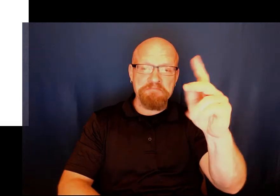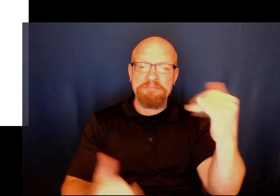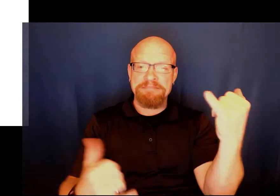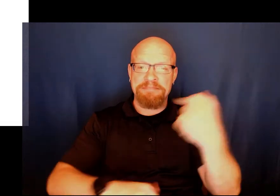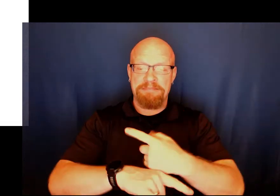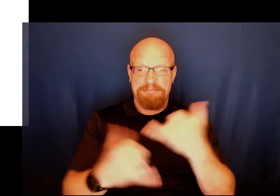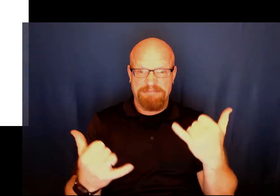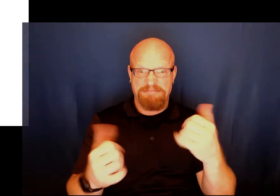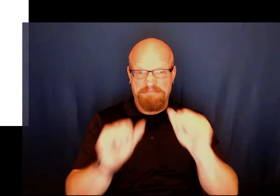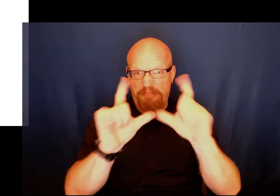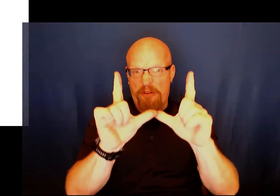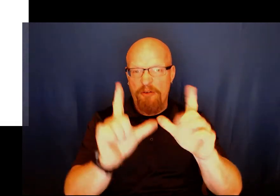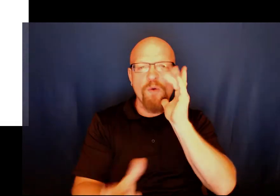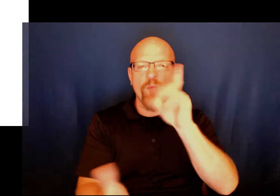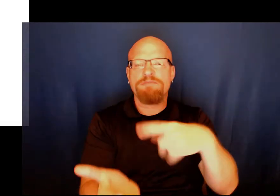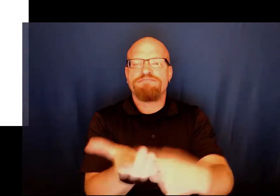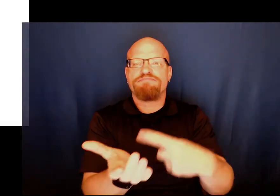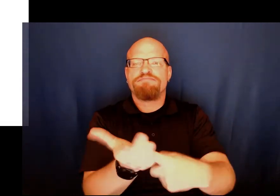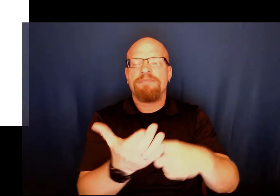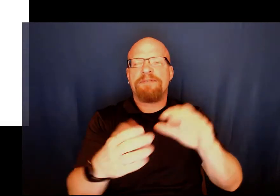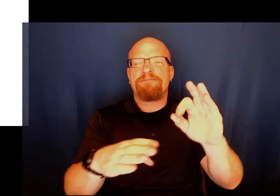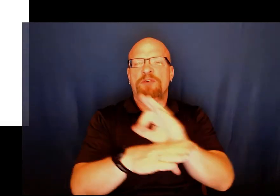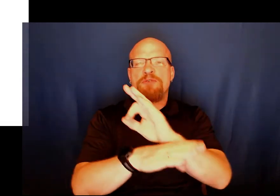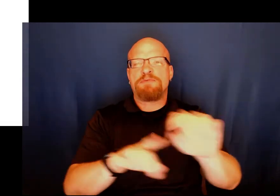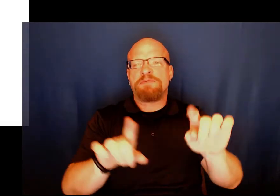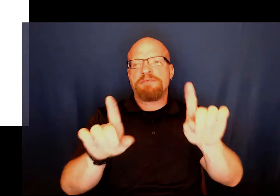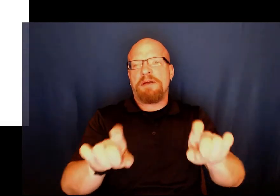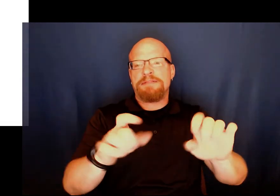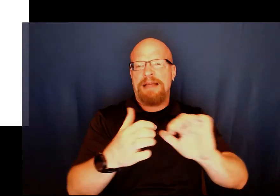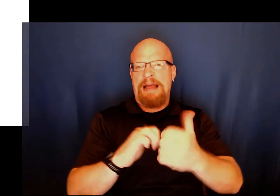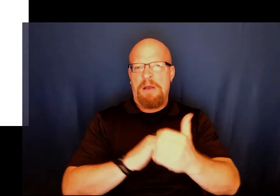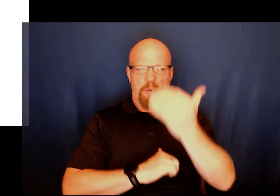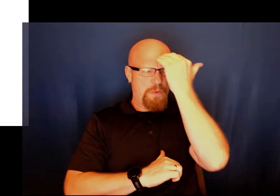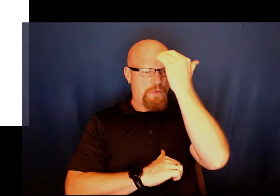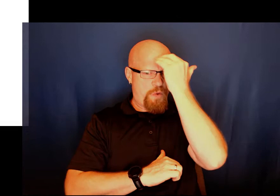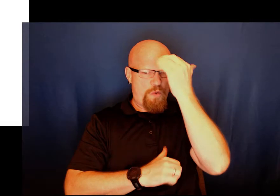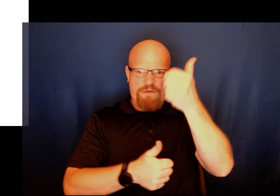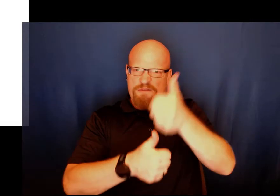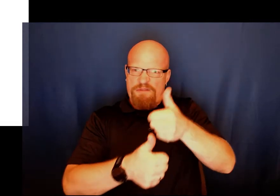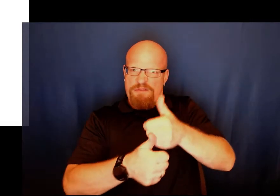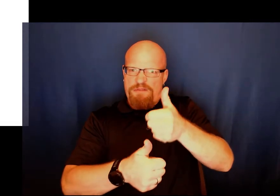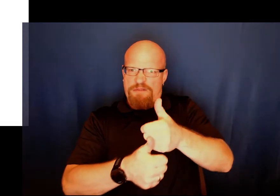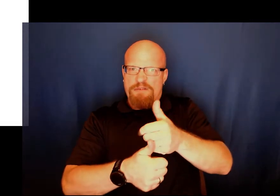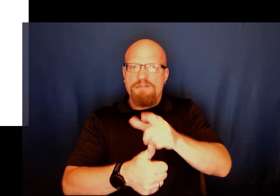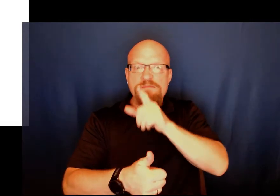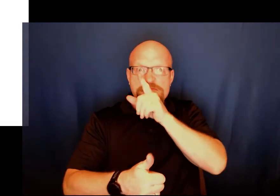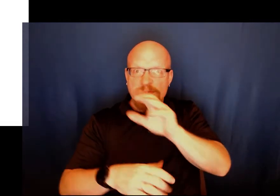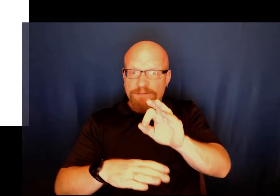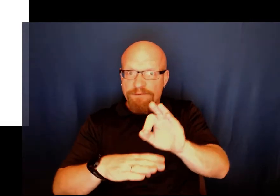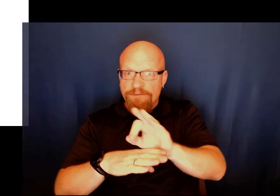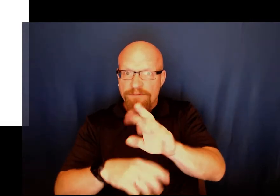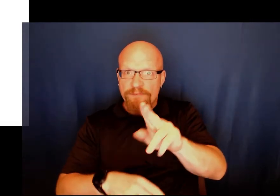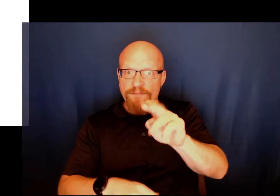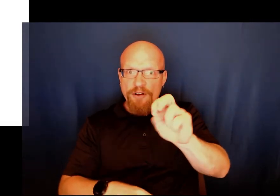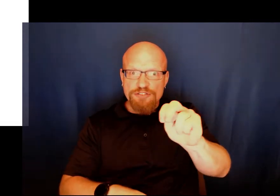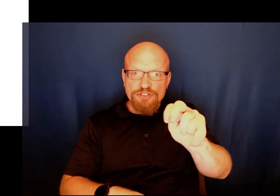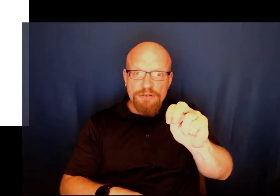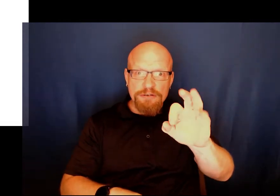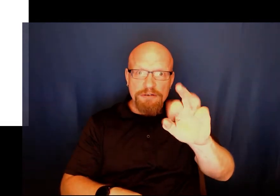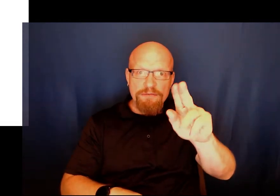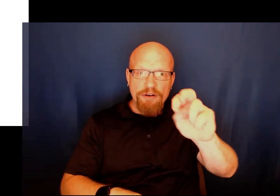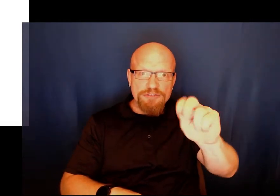Okay, hello. Today on this vlog, we're going to discuss how we test a function to see if it's really a function or not.